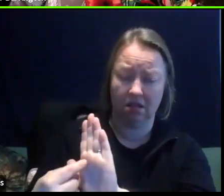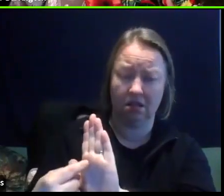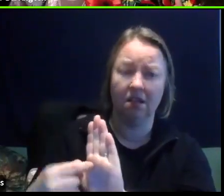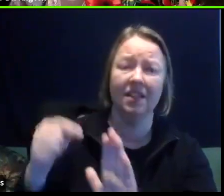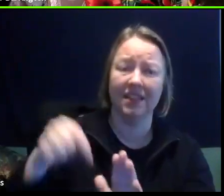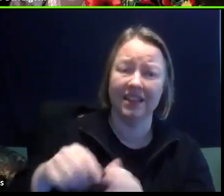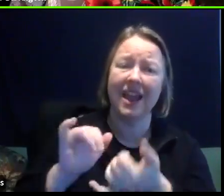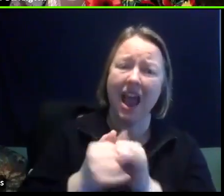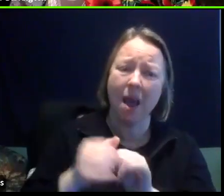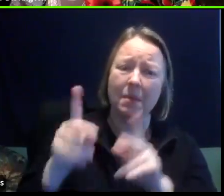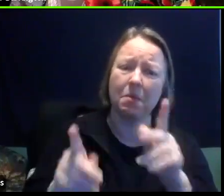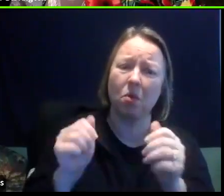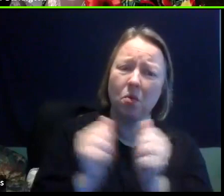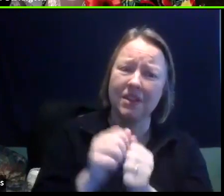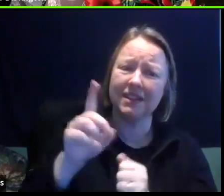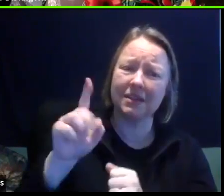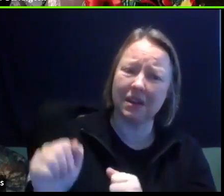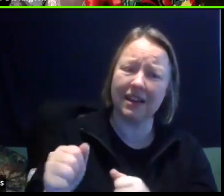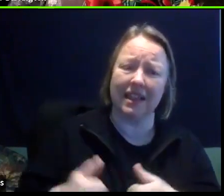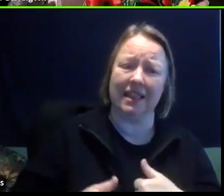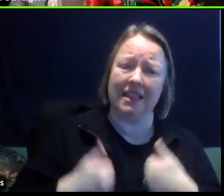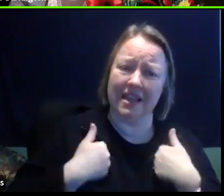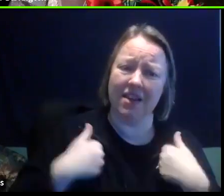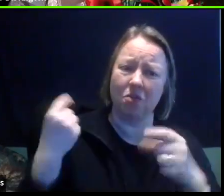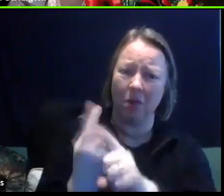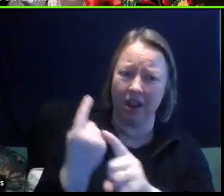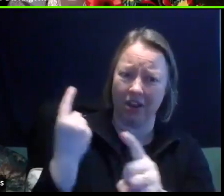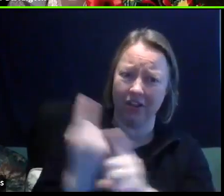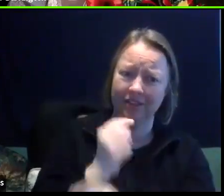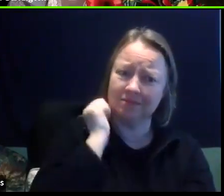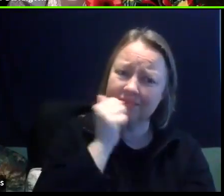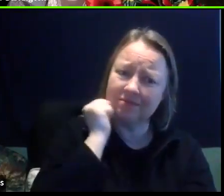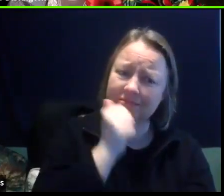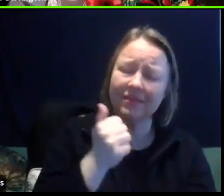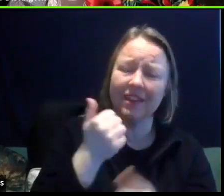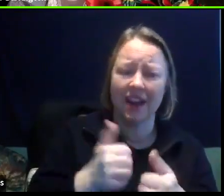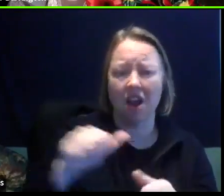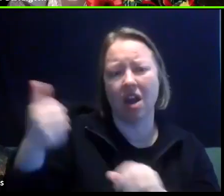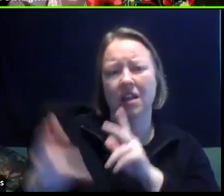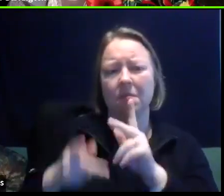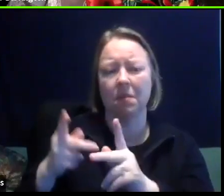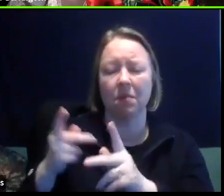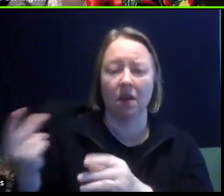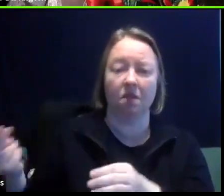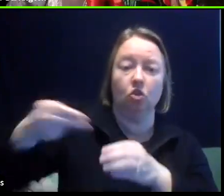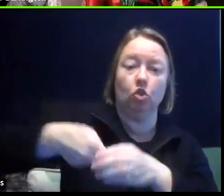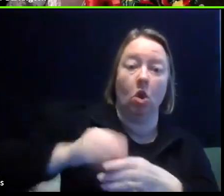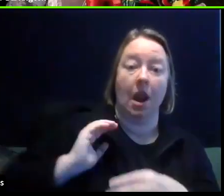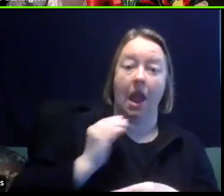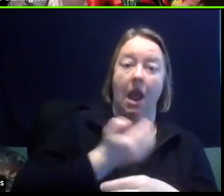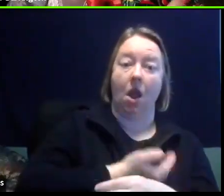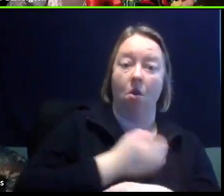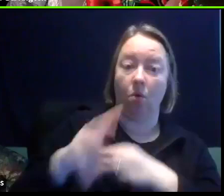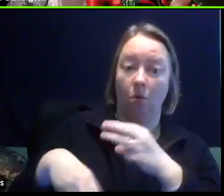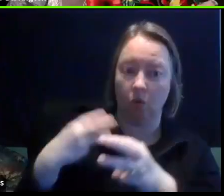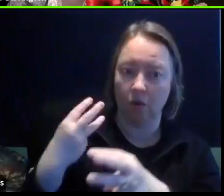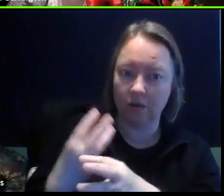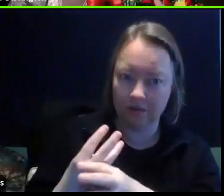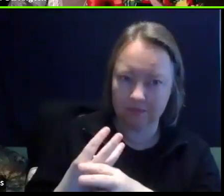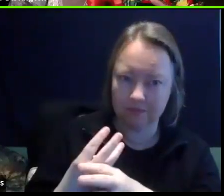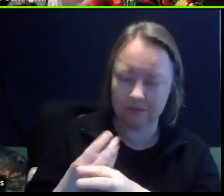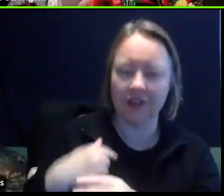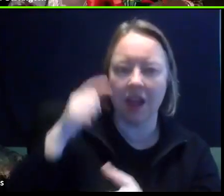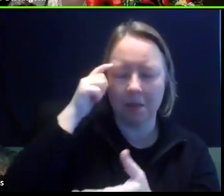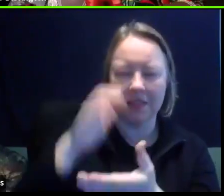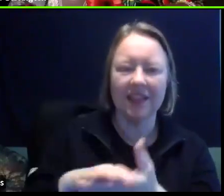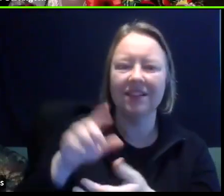live on a regular basis. And now everybody else has just now come into our world. And I believe that, you know, Dr.